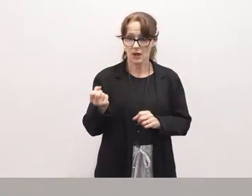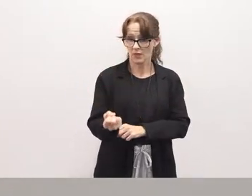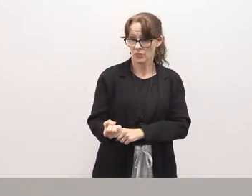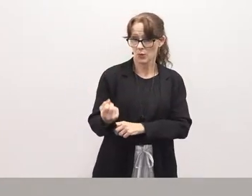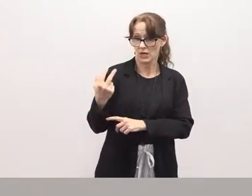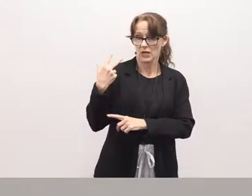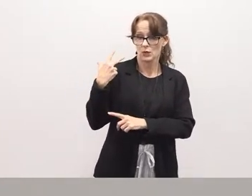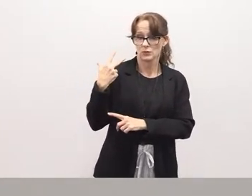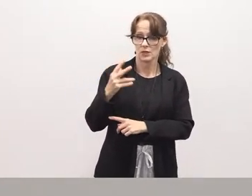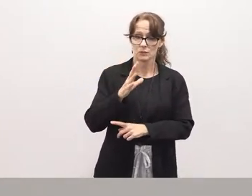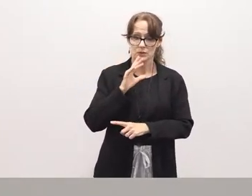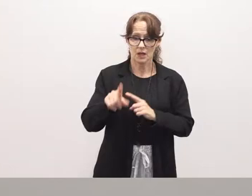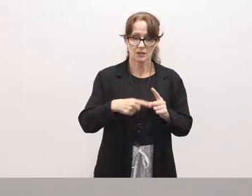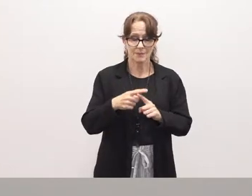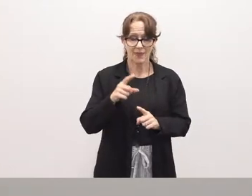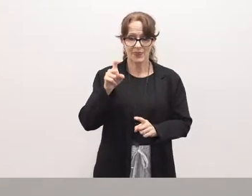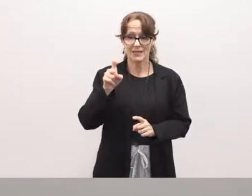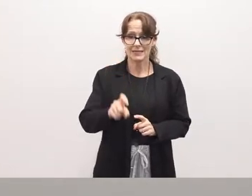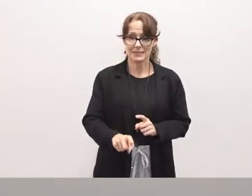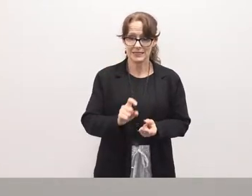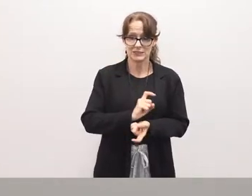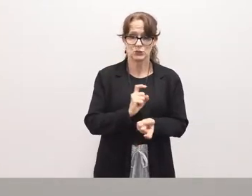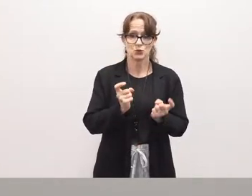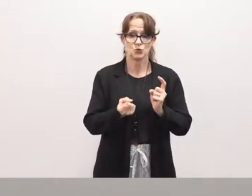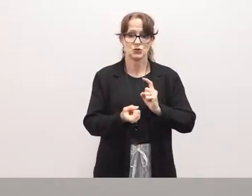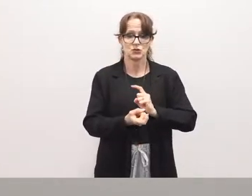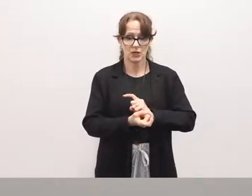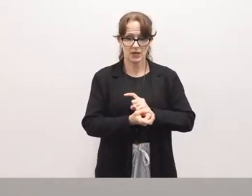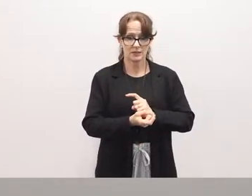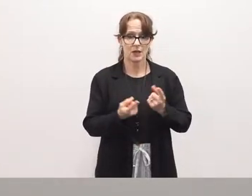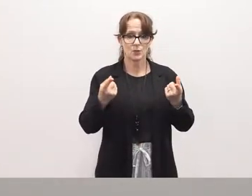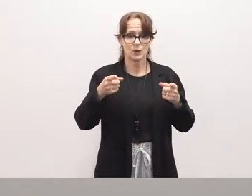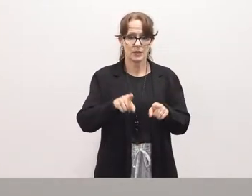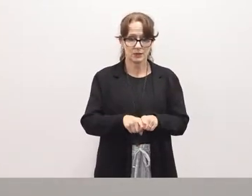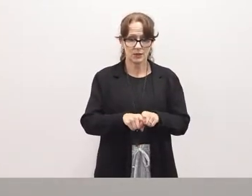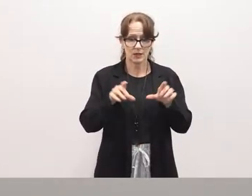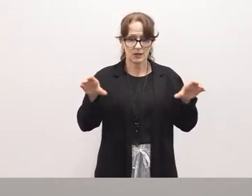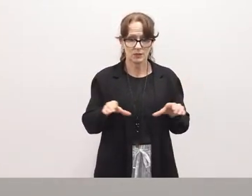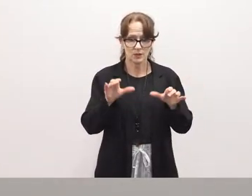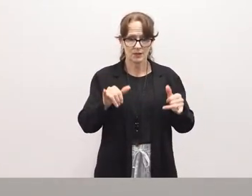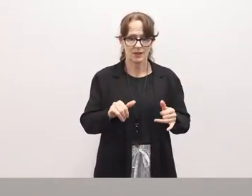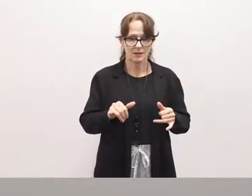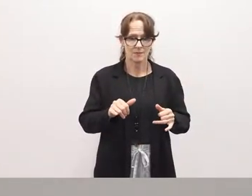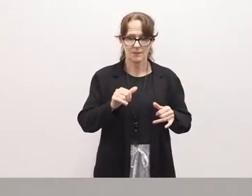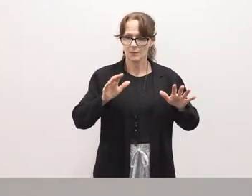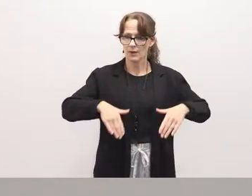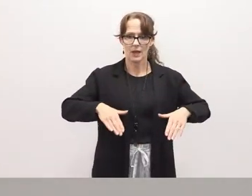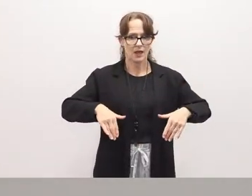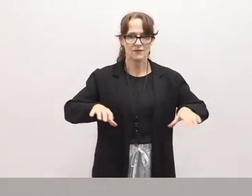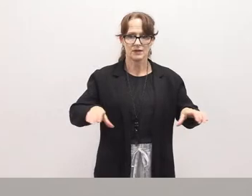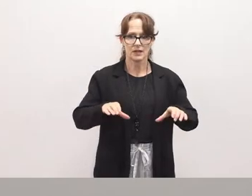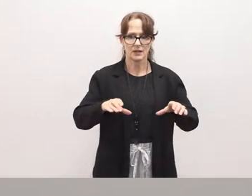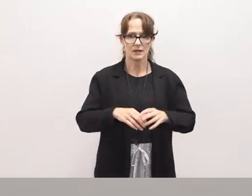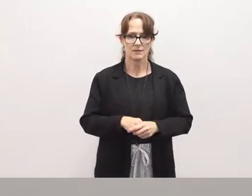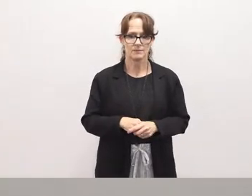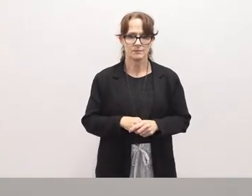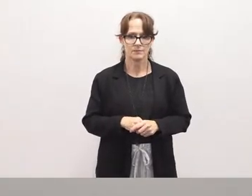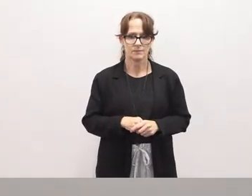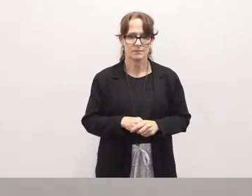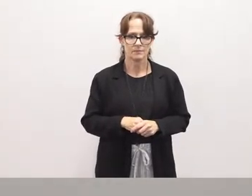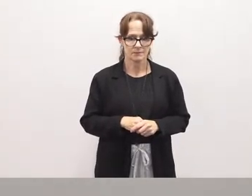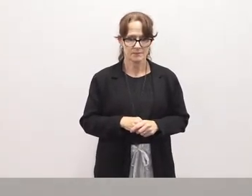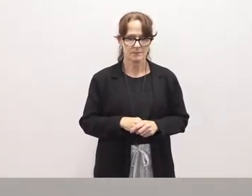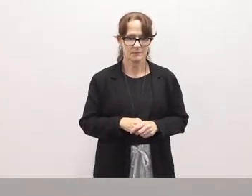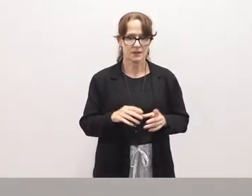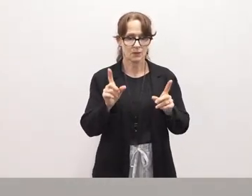ago, we talked about the need to change that, and we agreed to do that, and we haven't done it. And what